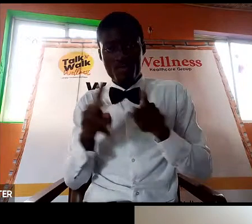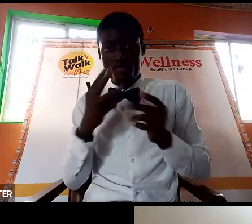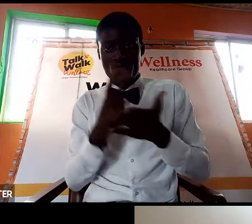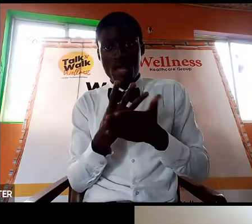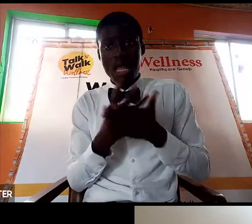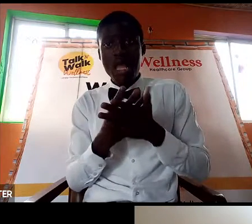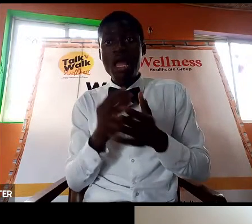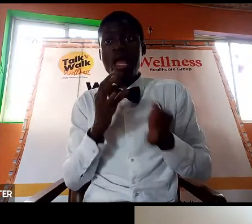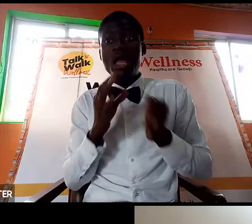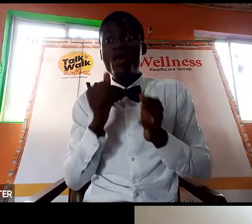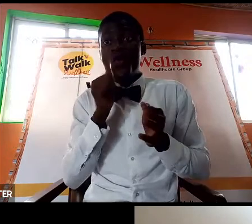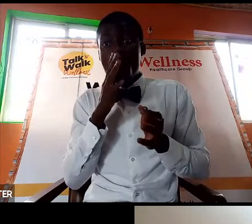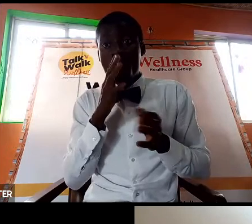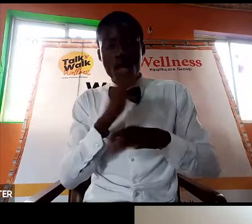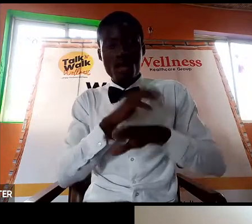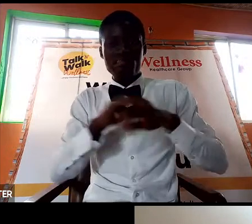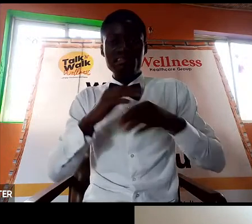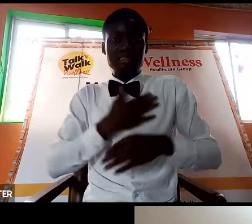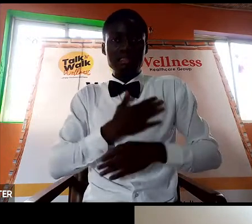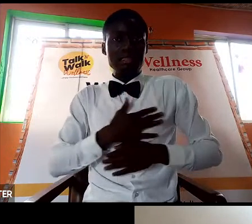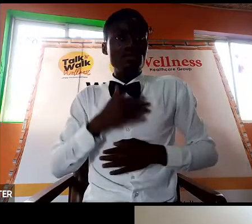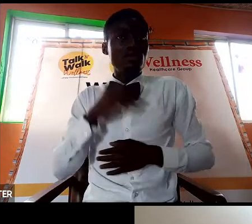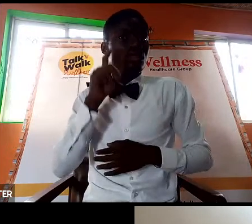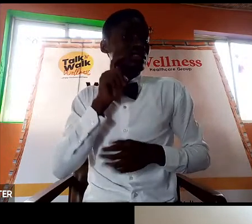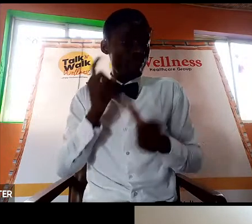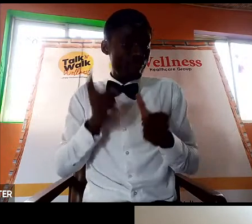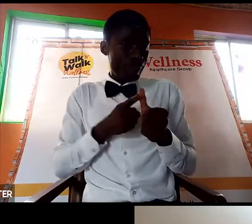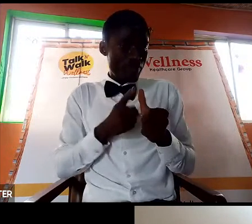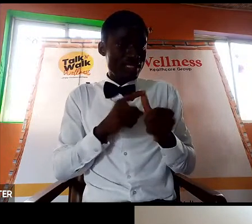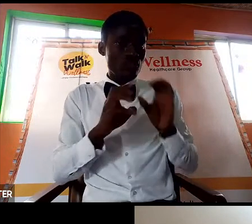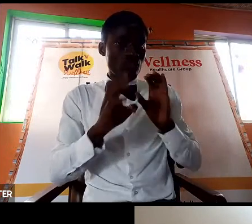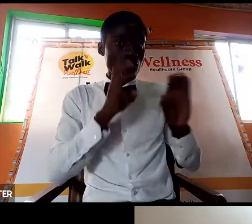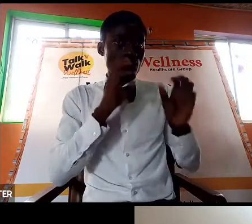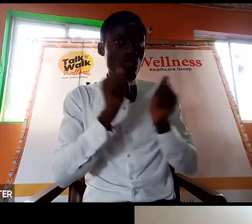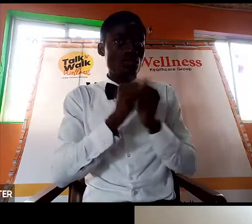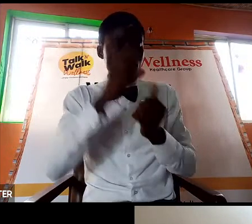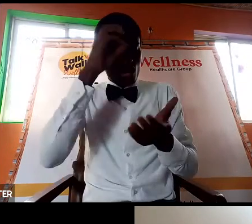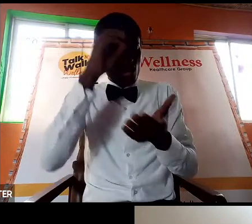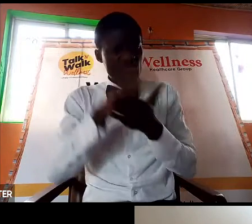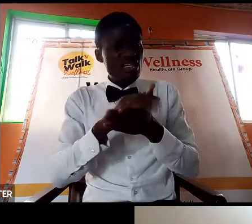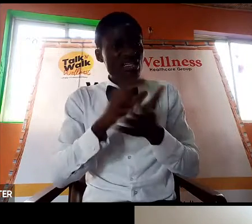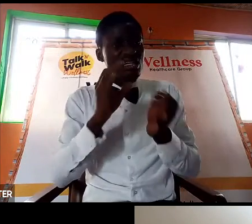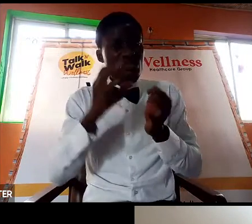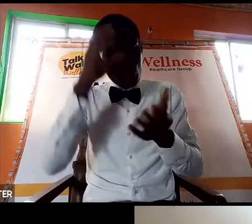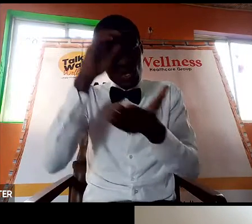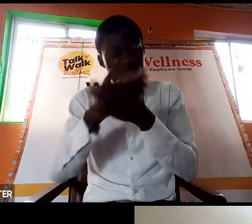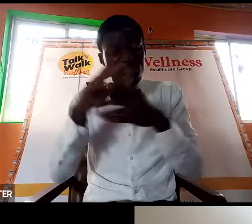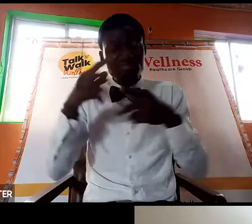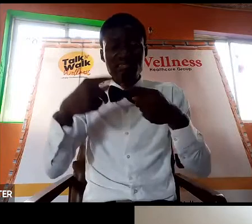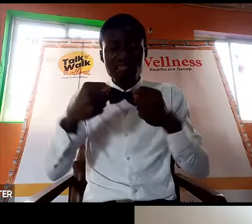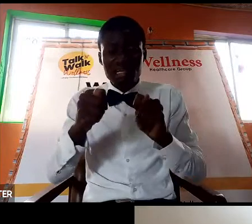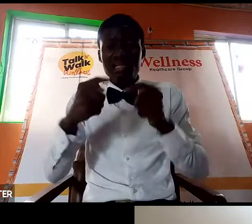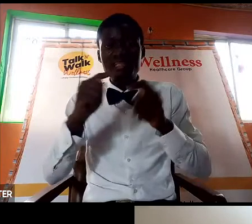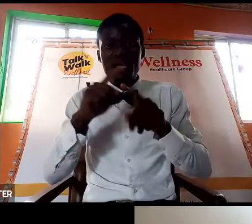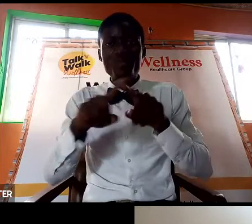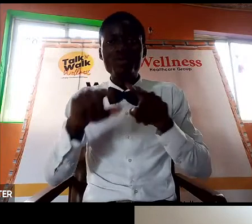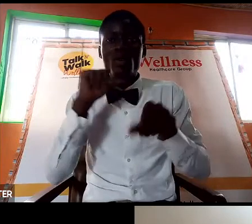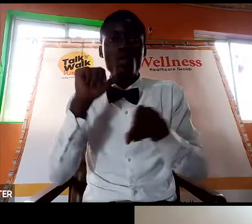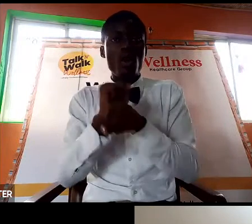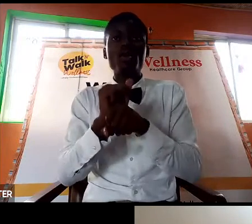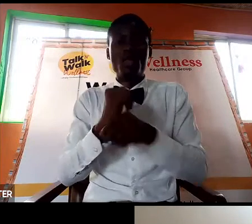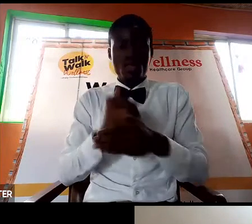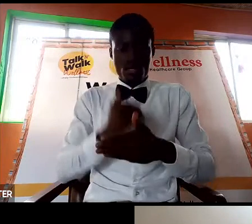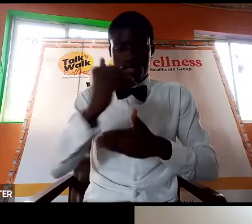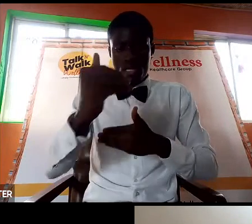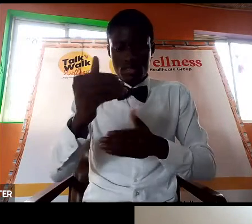After communicating with your husband and he tries and all that, we can actually seek help. A lot of people do not even know that